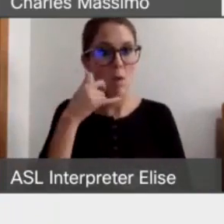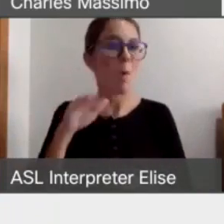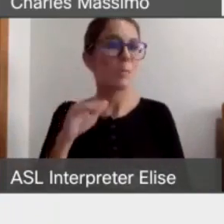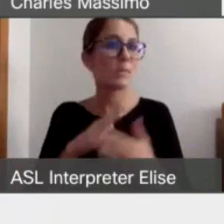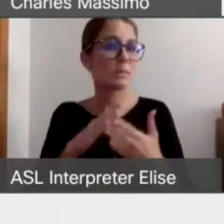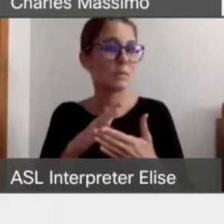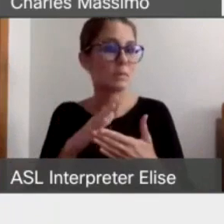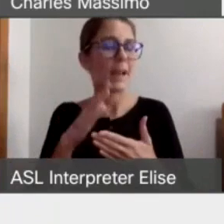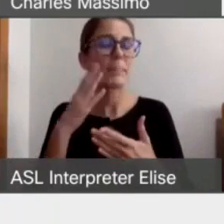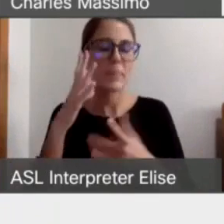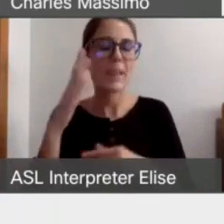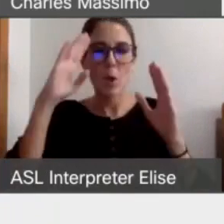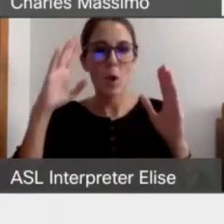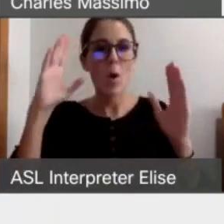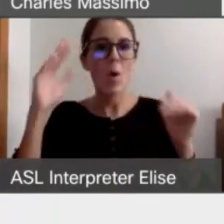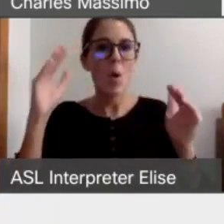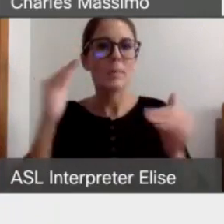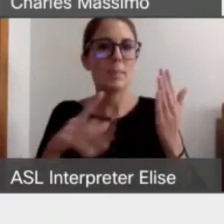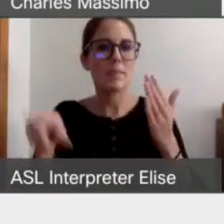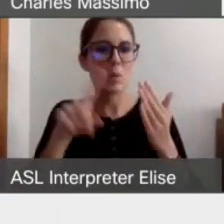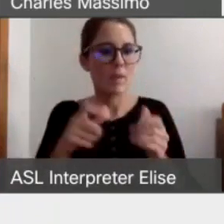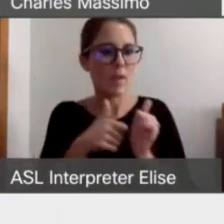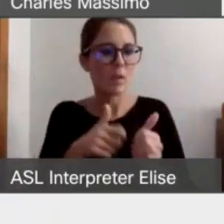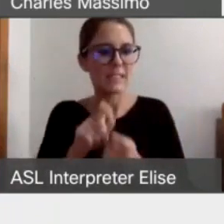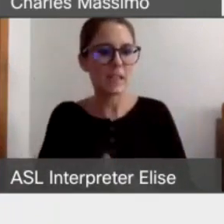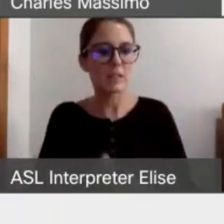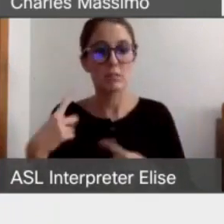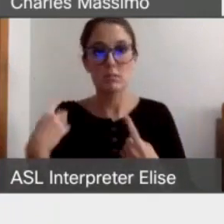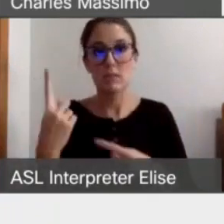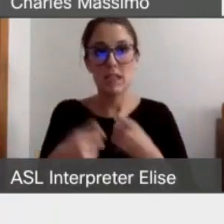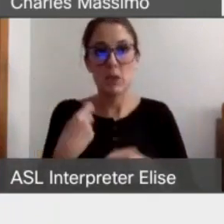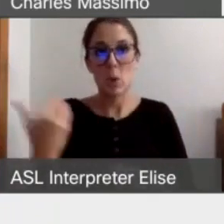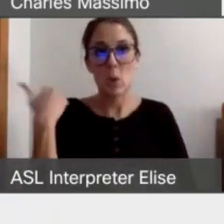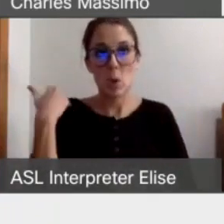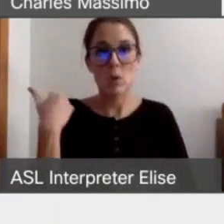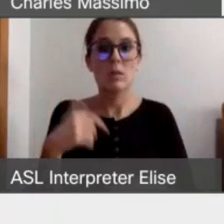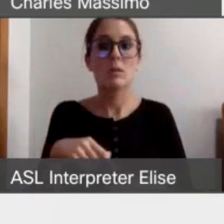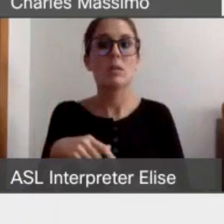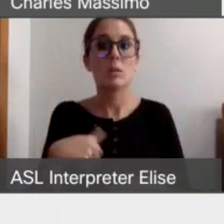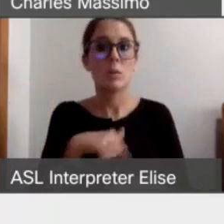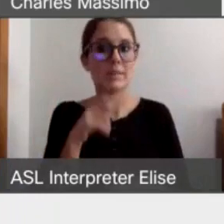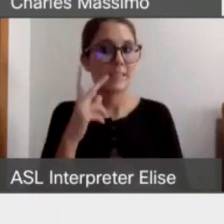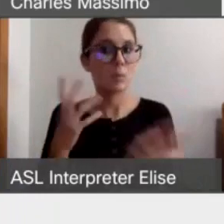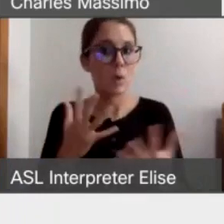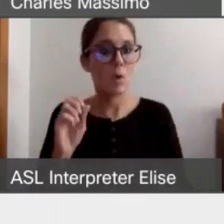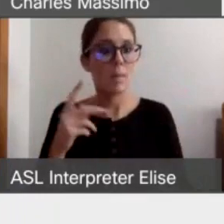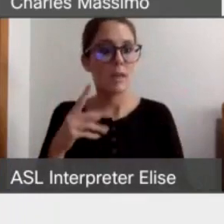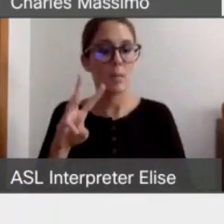And, as of a year and a half ago, the last that we've seen in other public forums is that OPWD